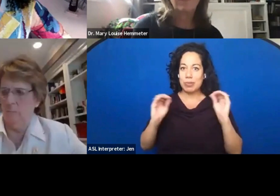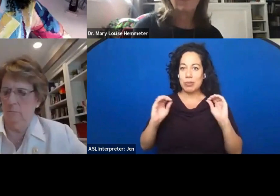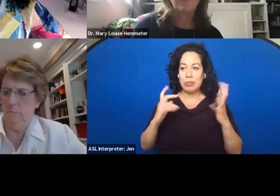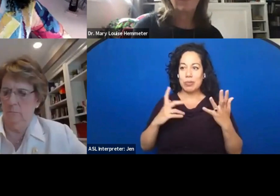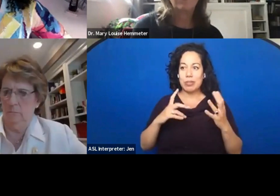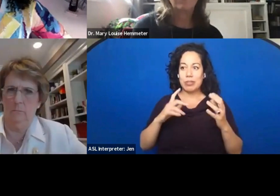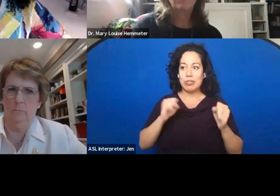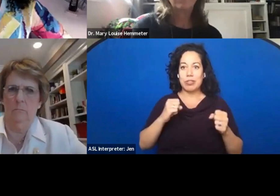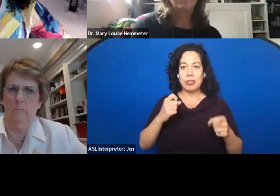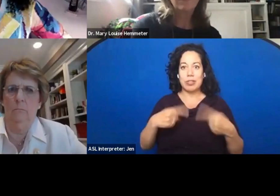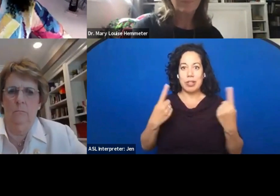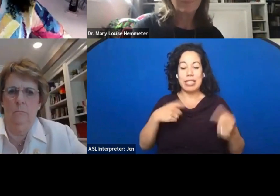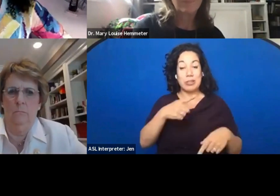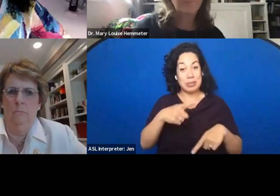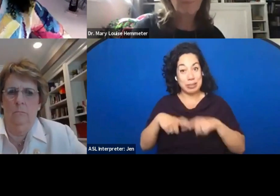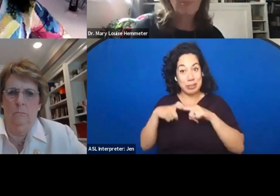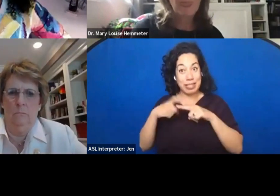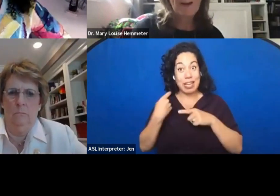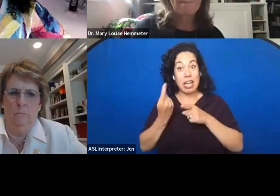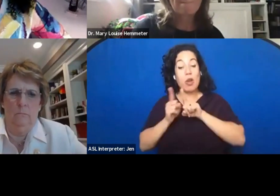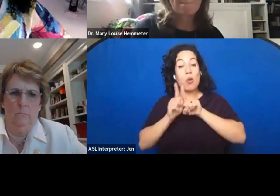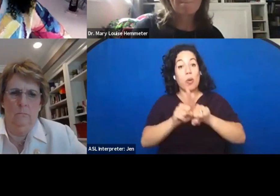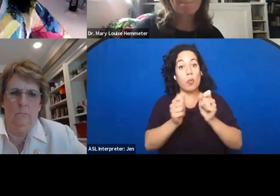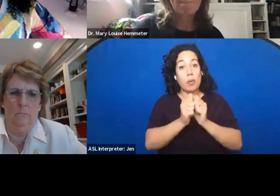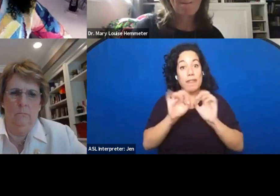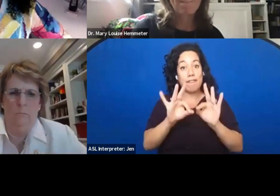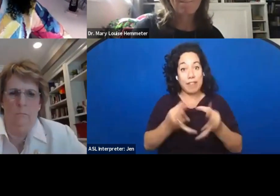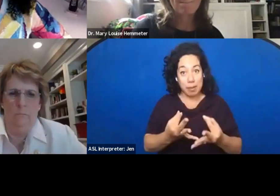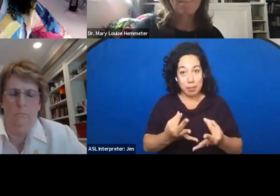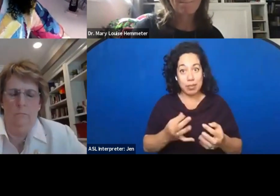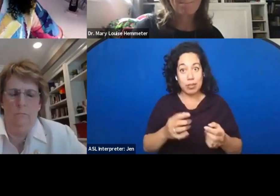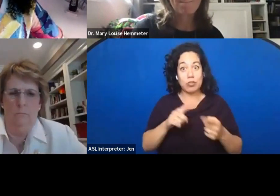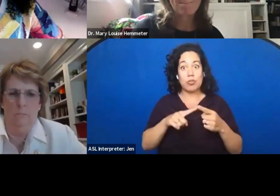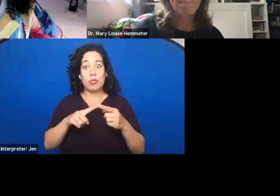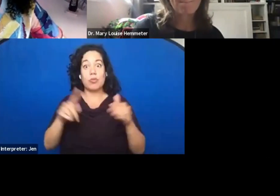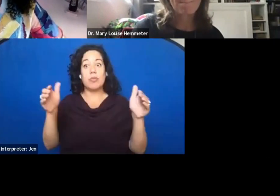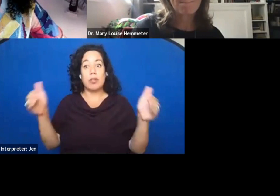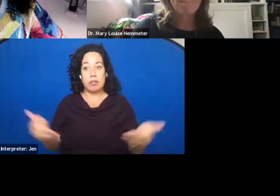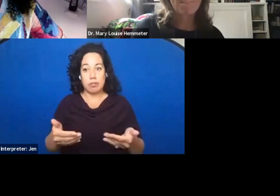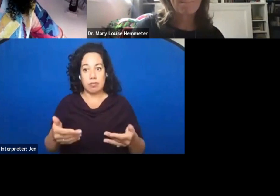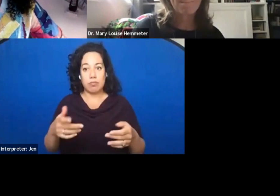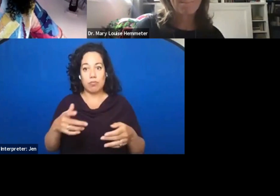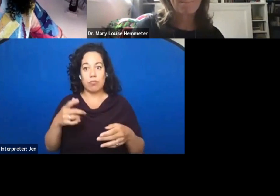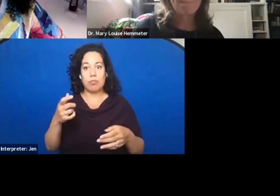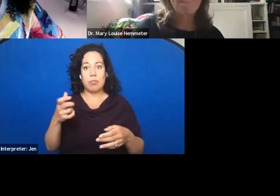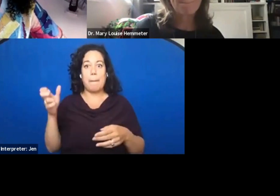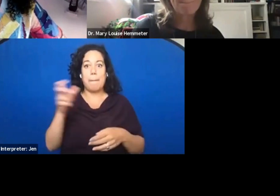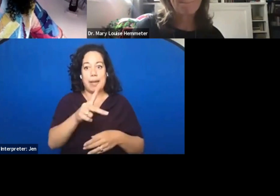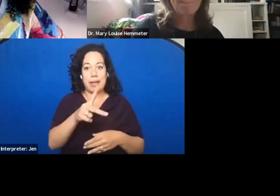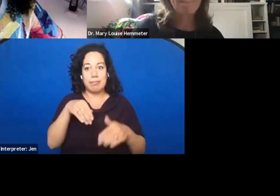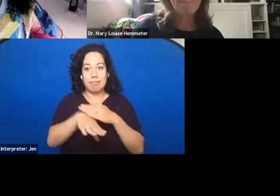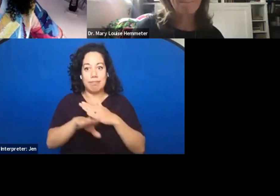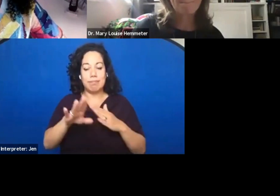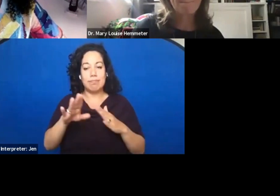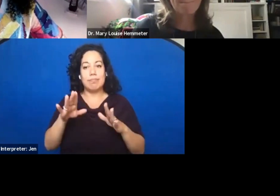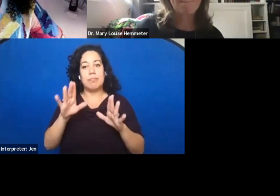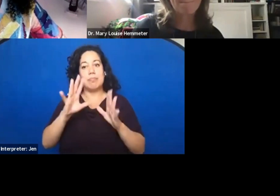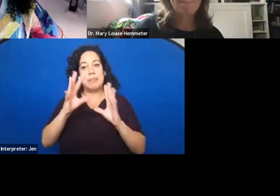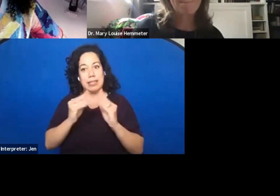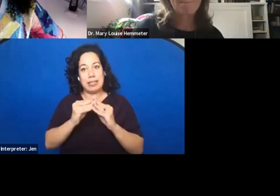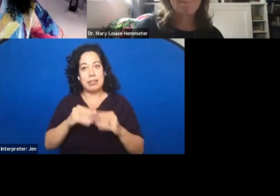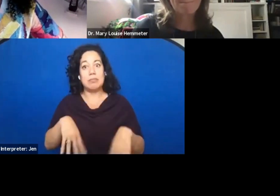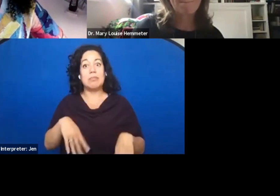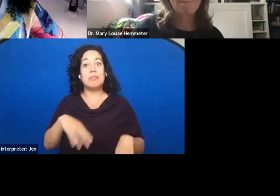for 3 days, and I accompanied the family to the reentry meeting. And it turned out that the